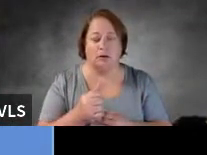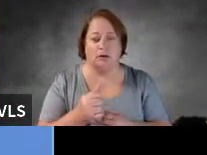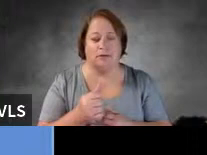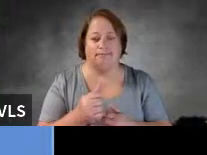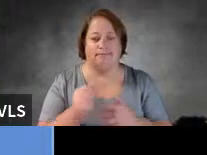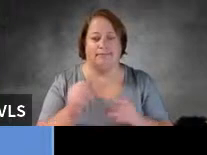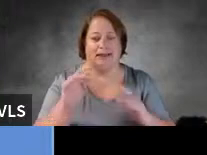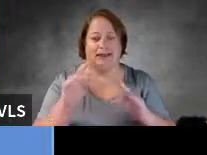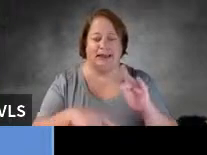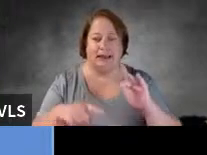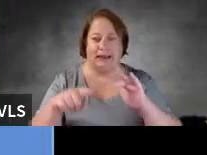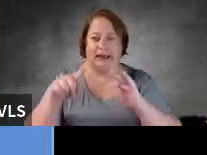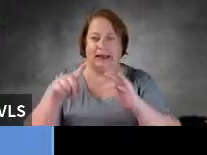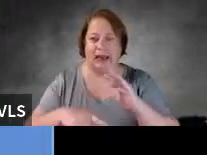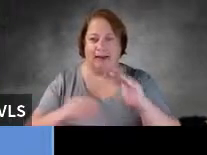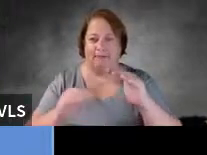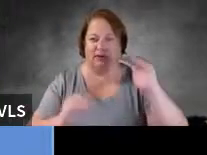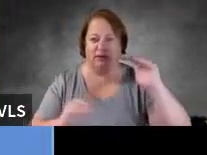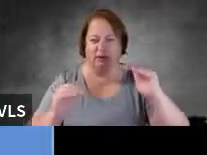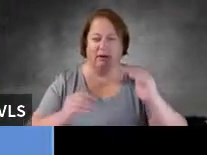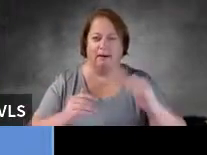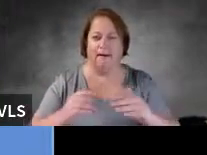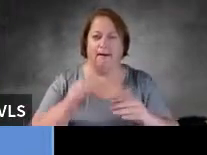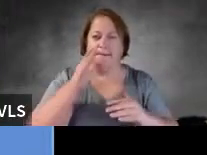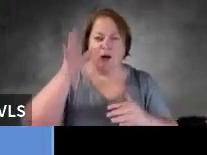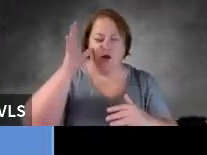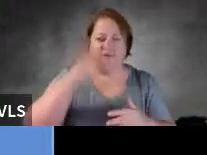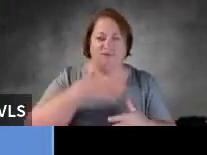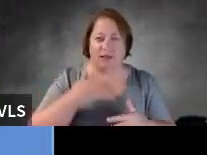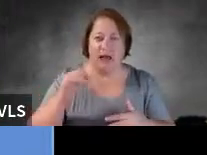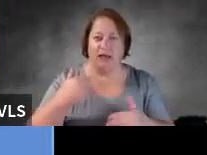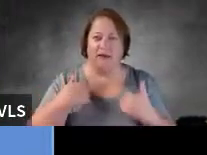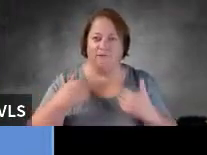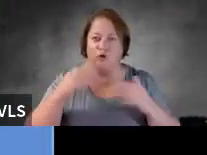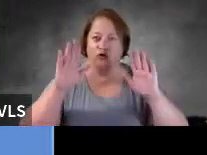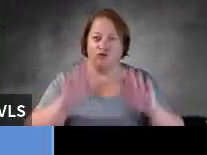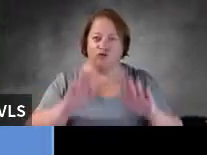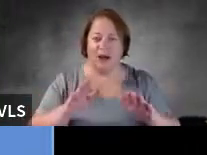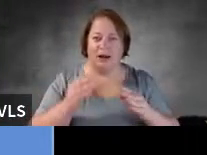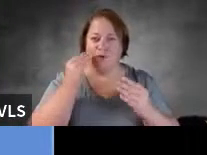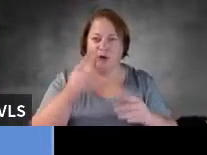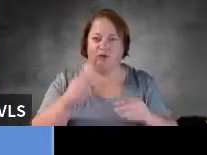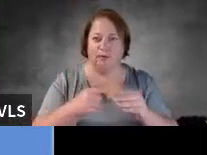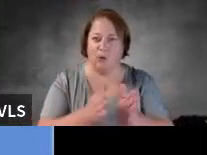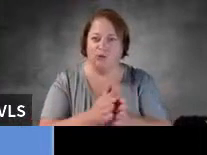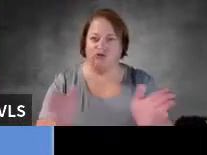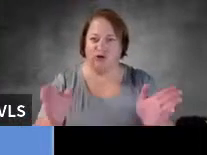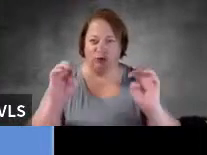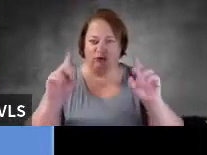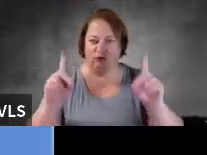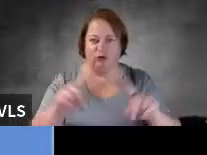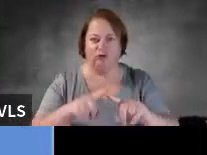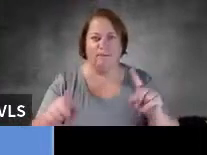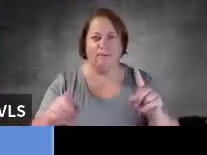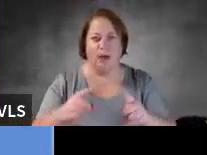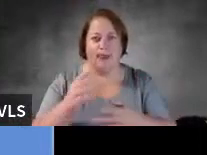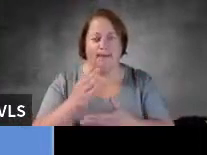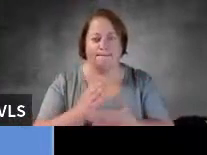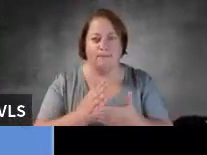gaps. Parents are feeling like they're getting great information about general ed, but the piece